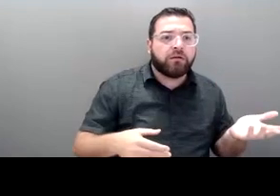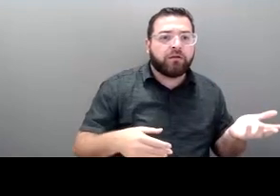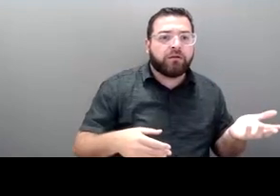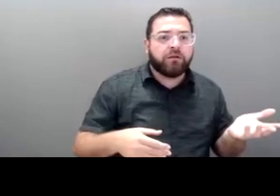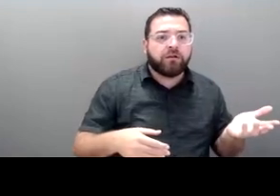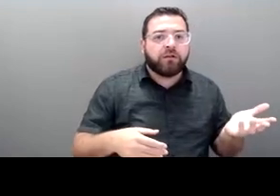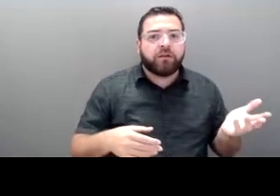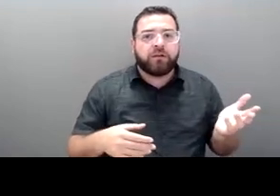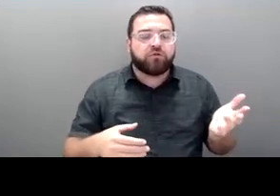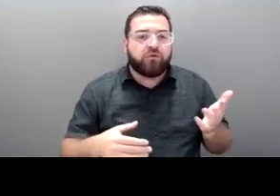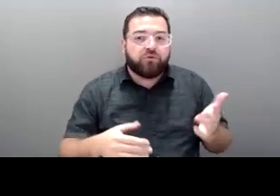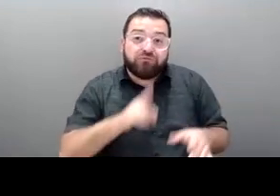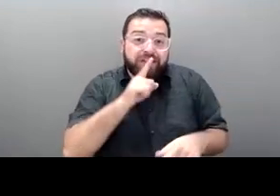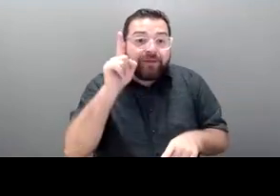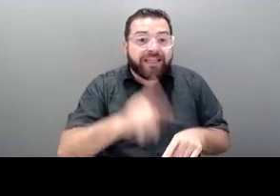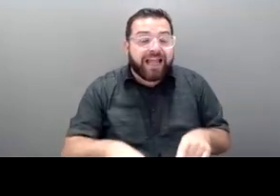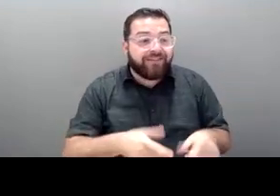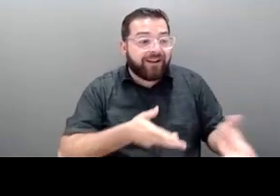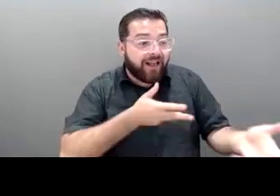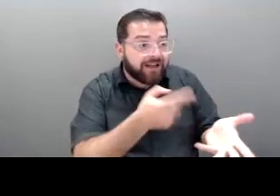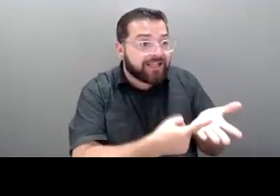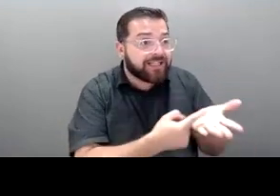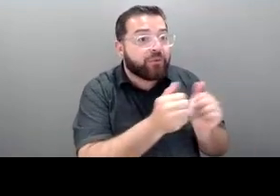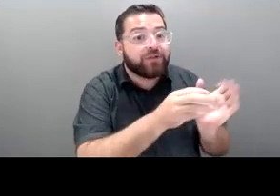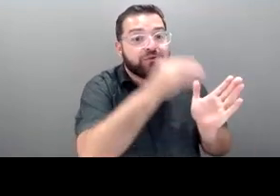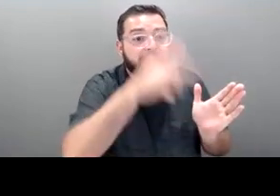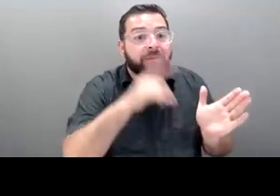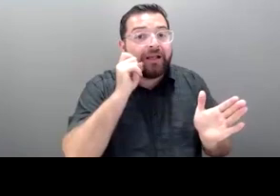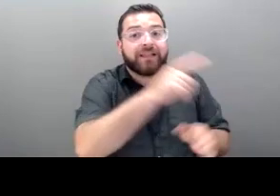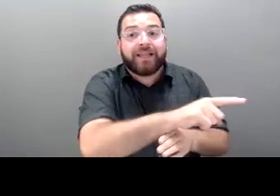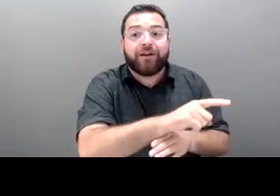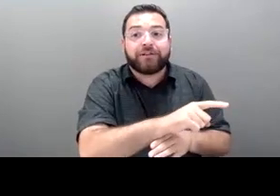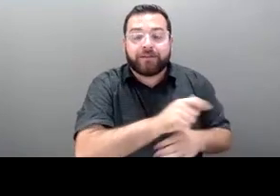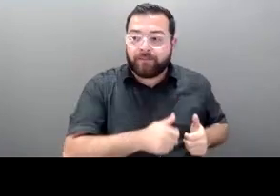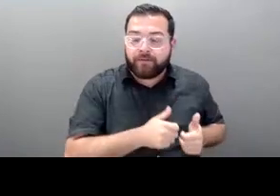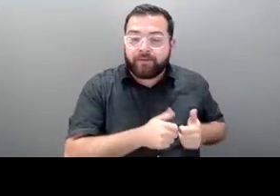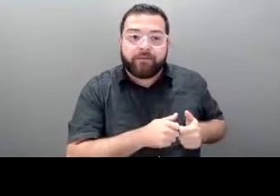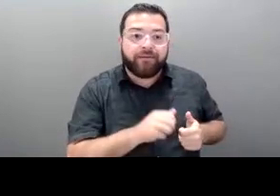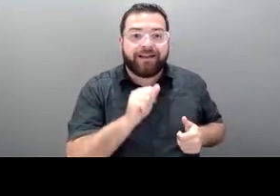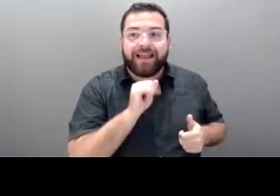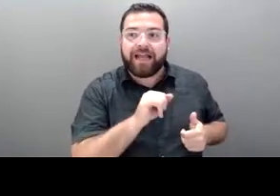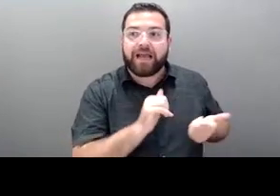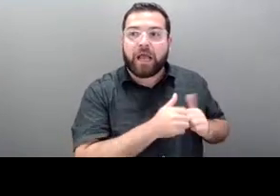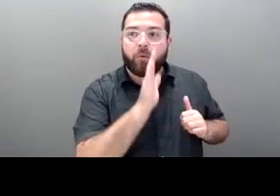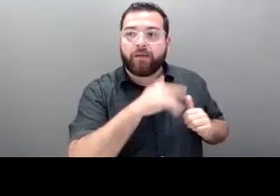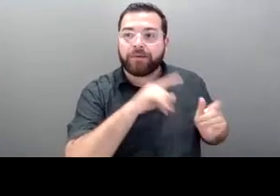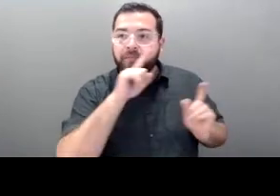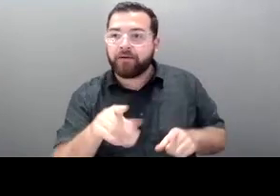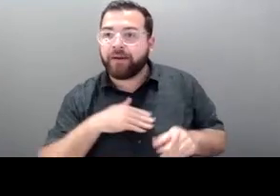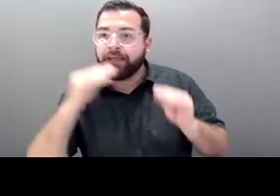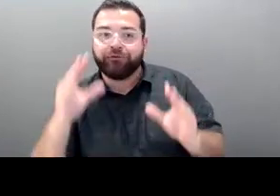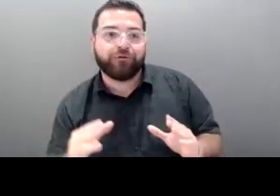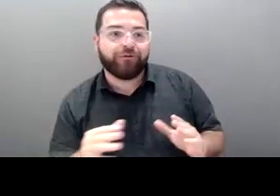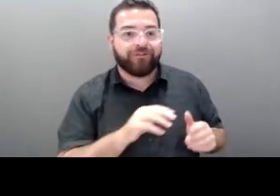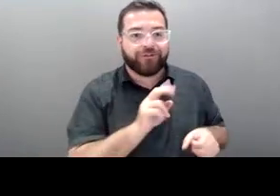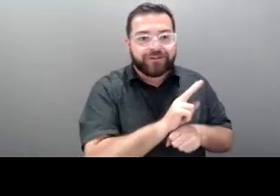even have this conversation with your students because they're just busy AIing about how they'll respond to you. Yeah. And so it's